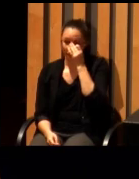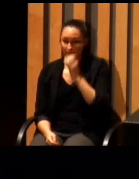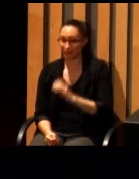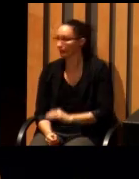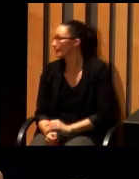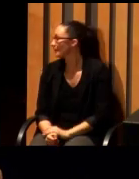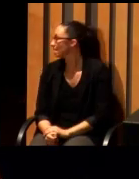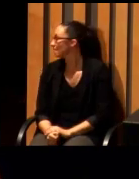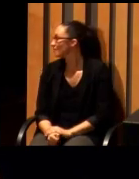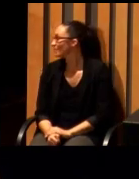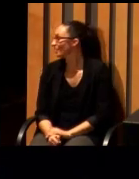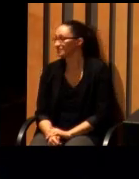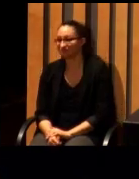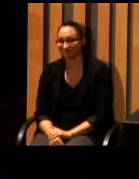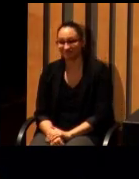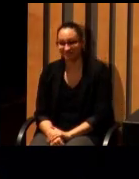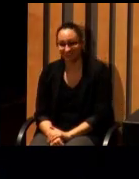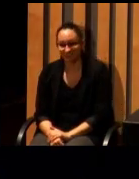Except my press pass.